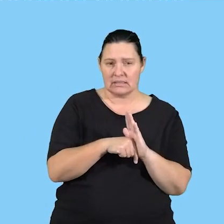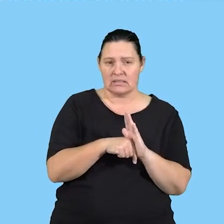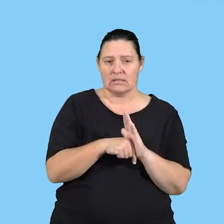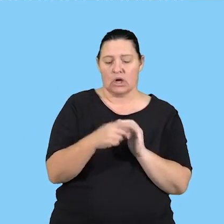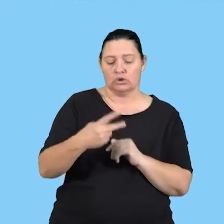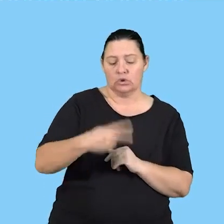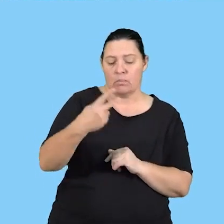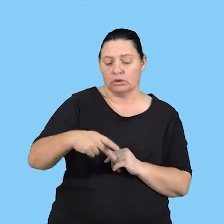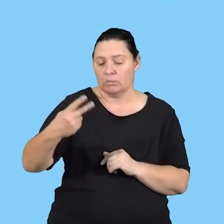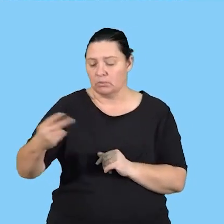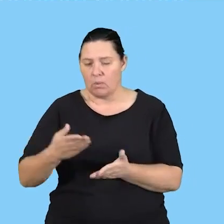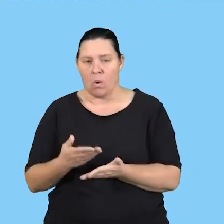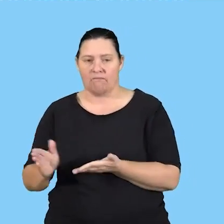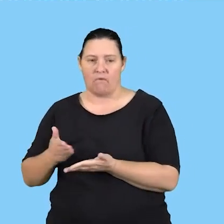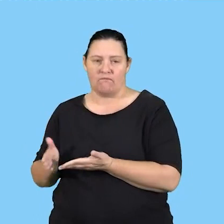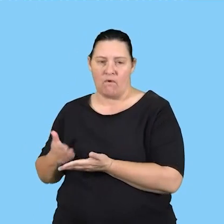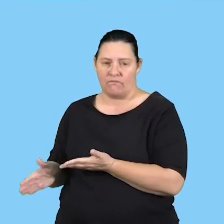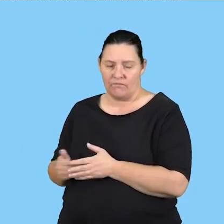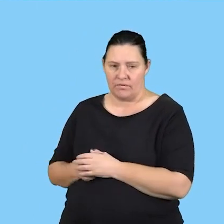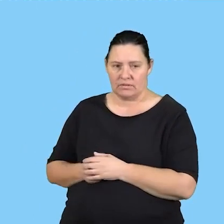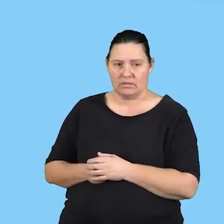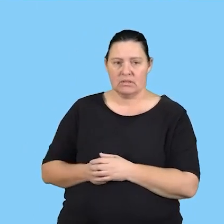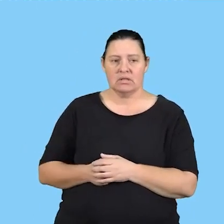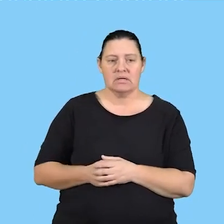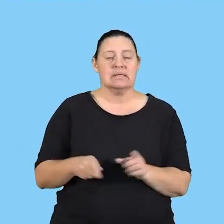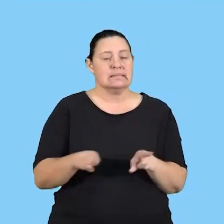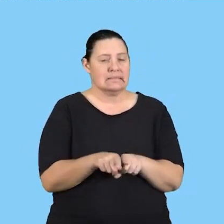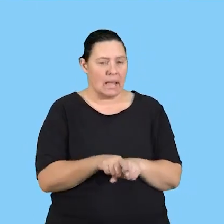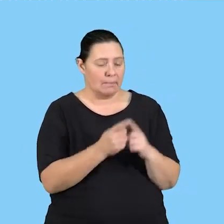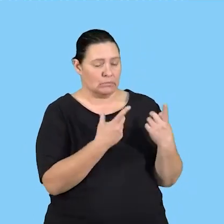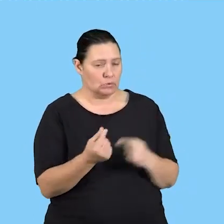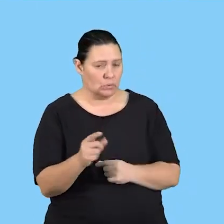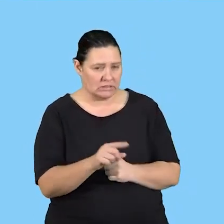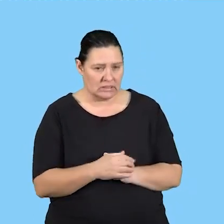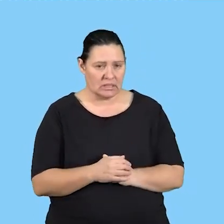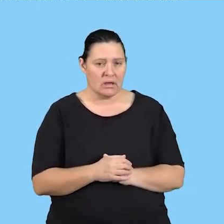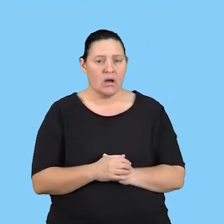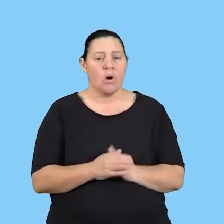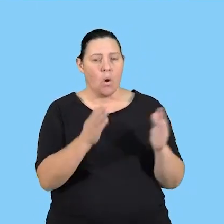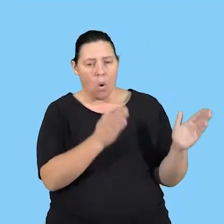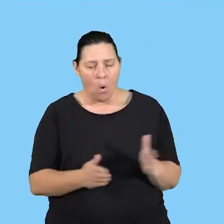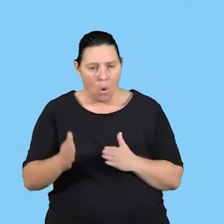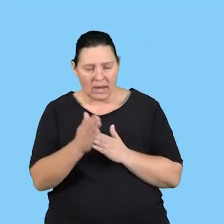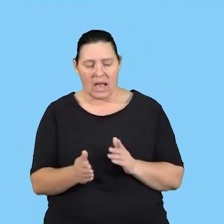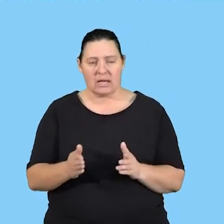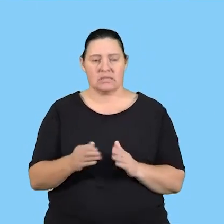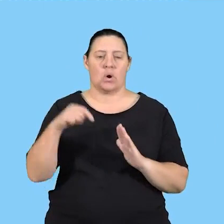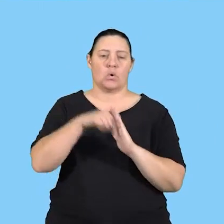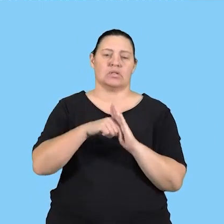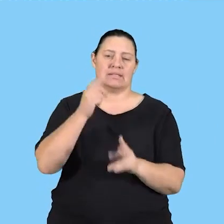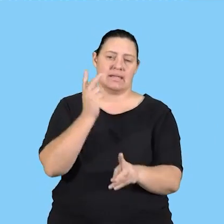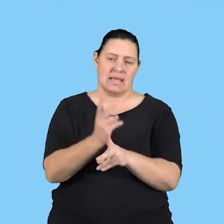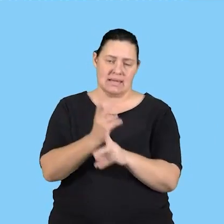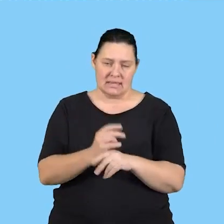is duplicated. Another thing that we have done is that we have reorganized the content. You